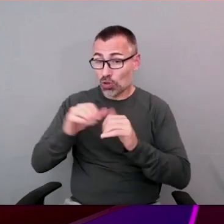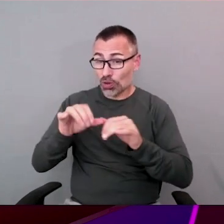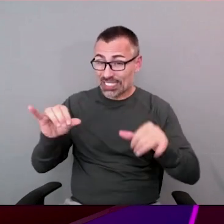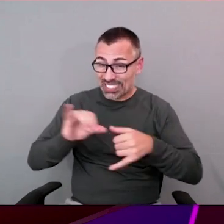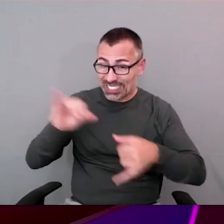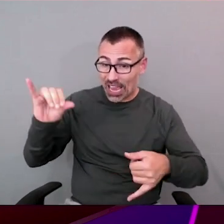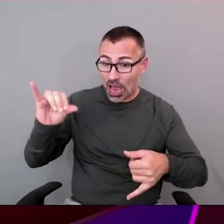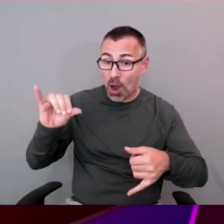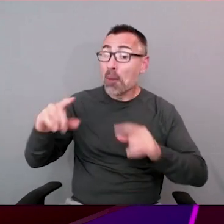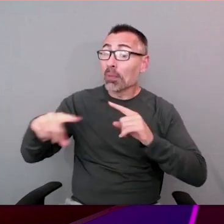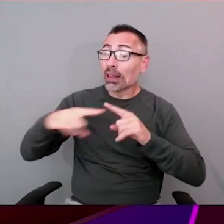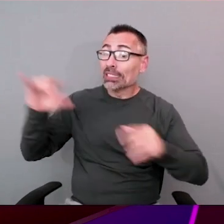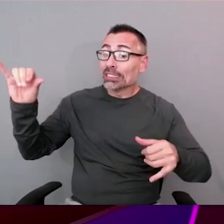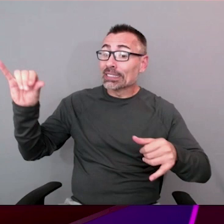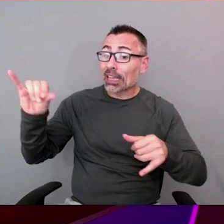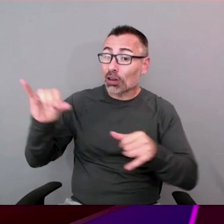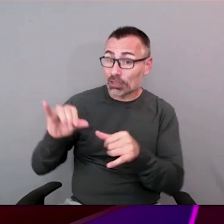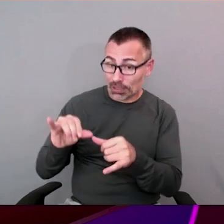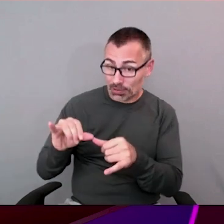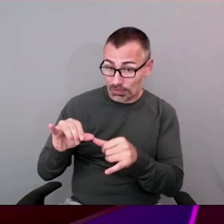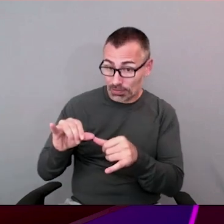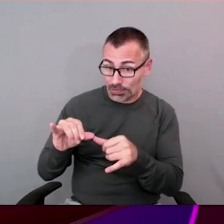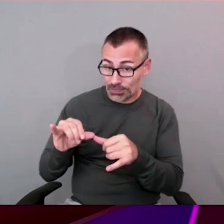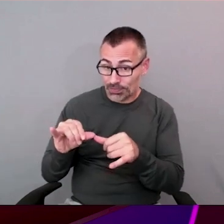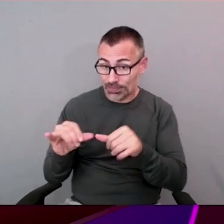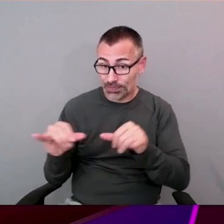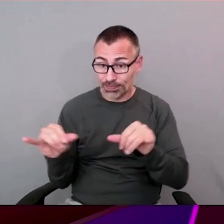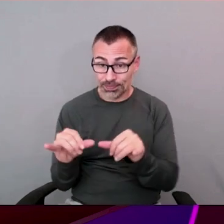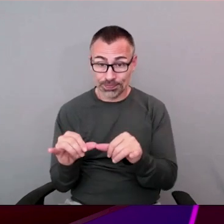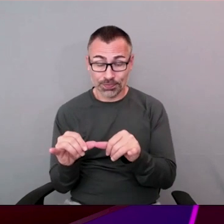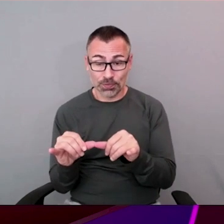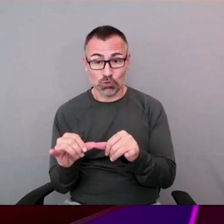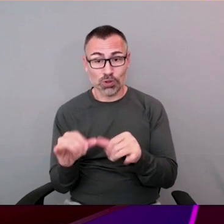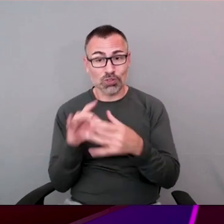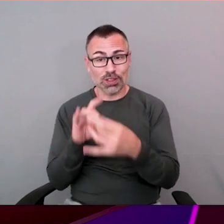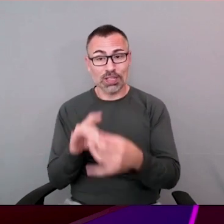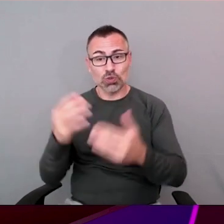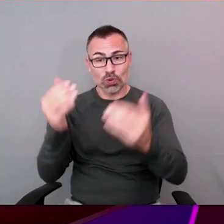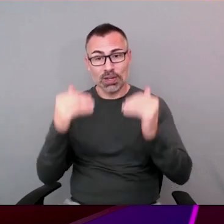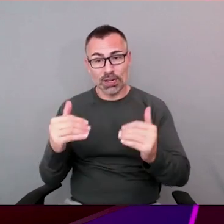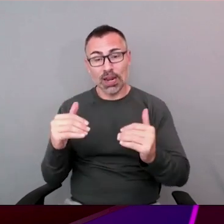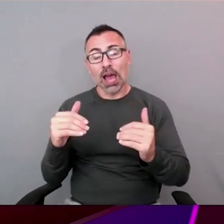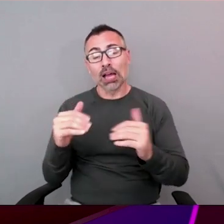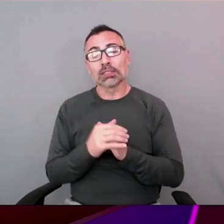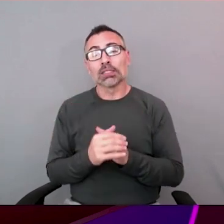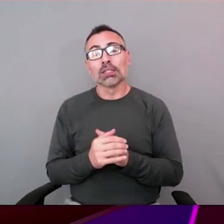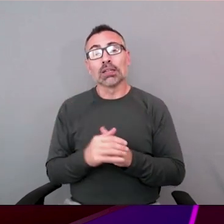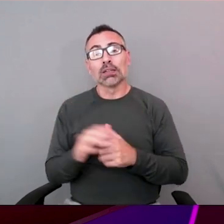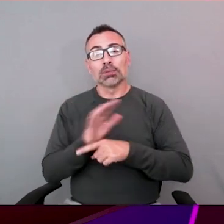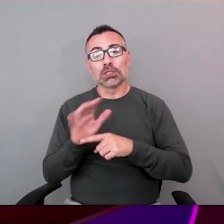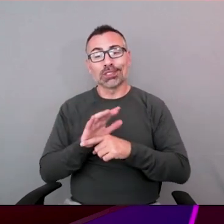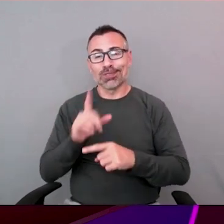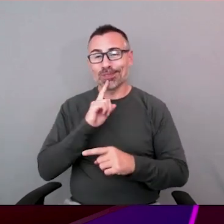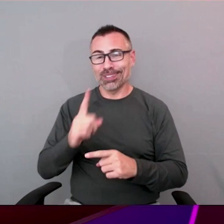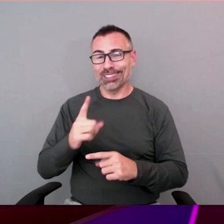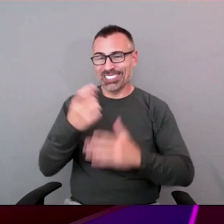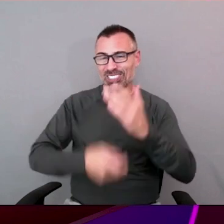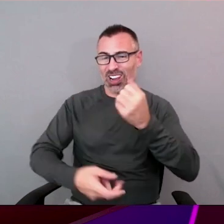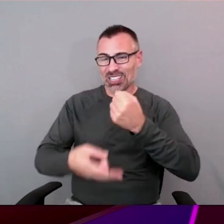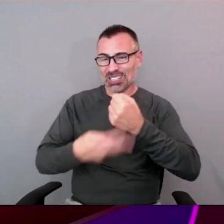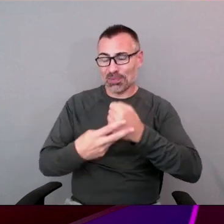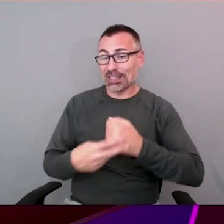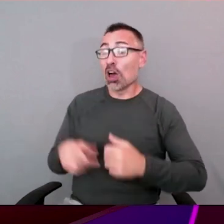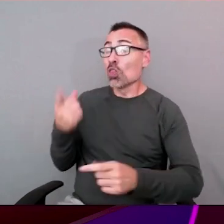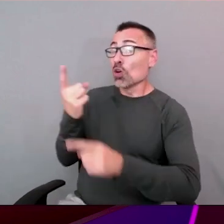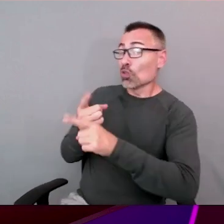scale down, which I would say relates to our next episode, cost optimize architectures. The right size, right sizing your application,